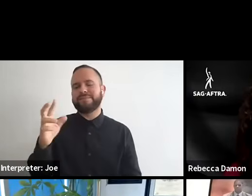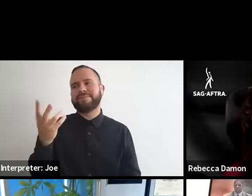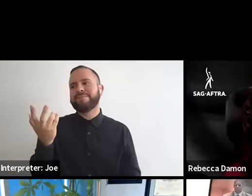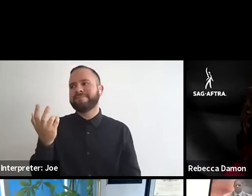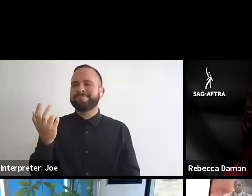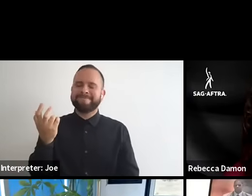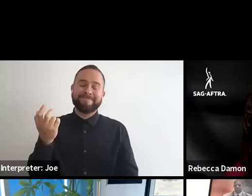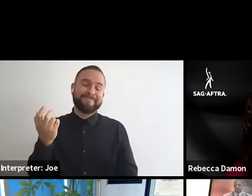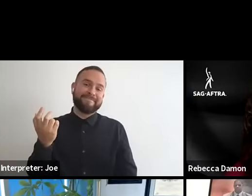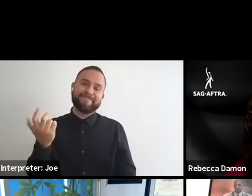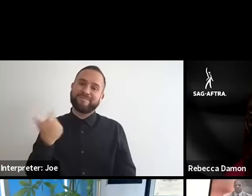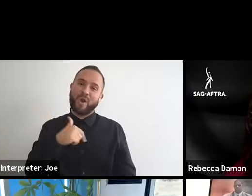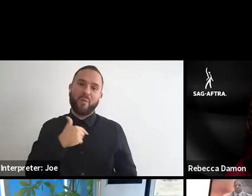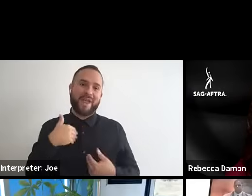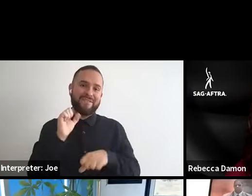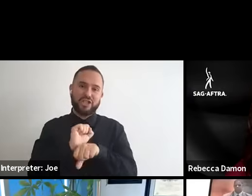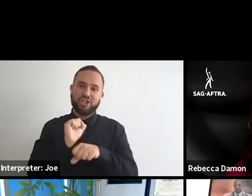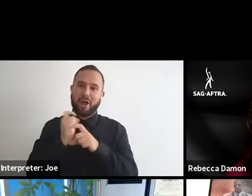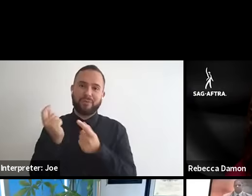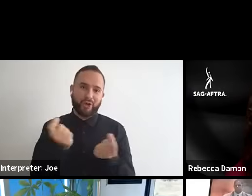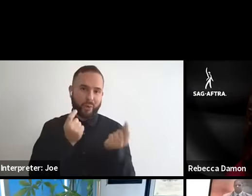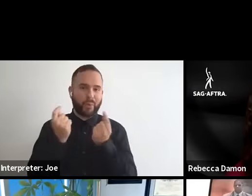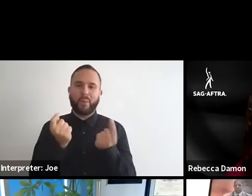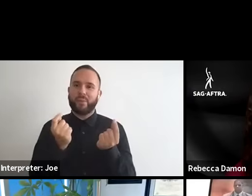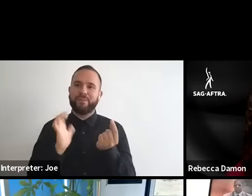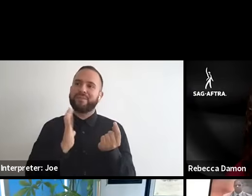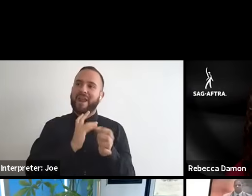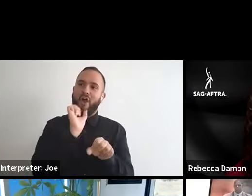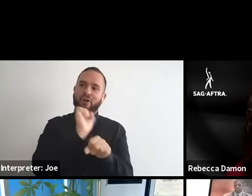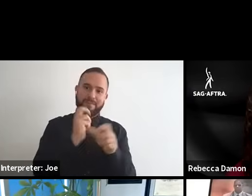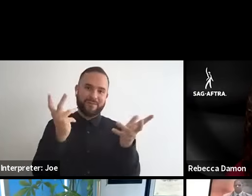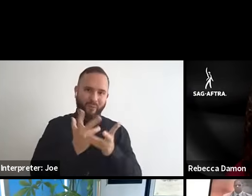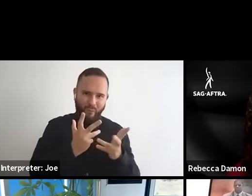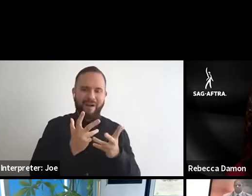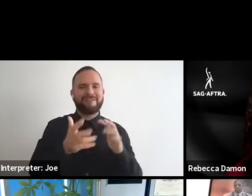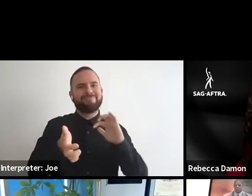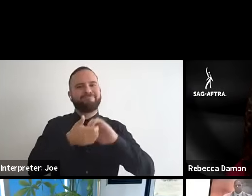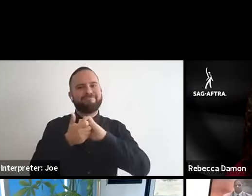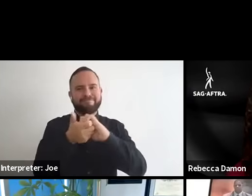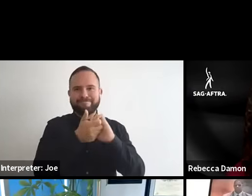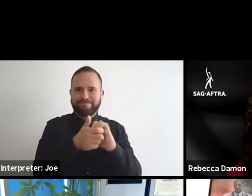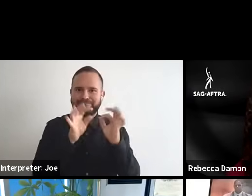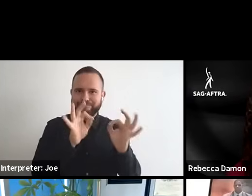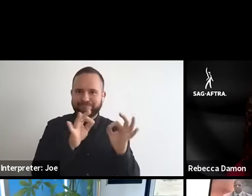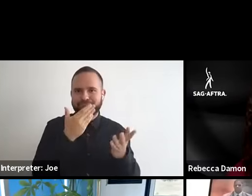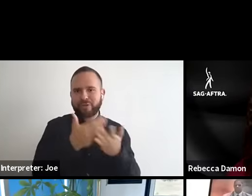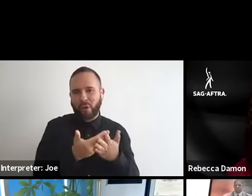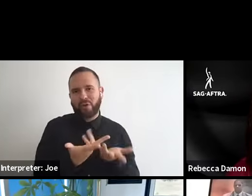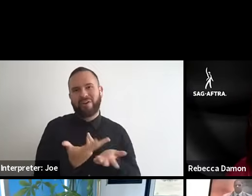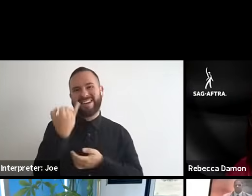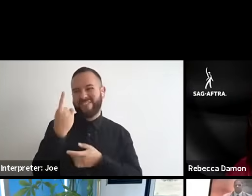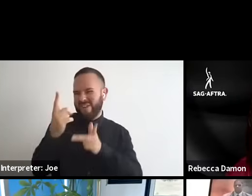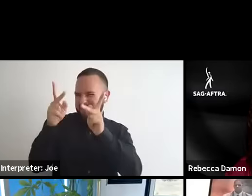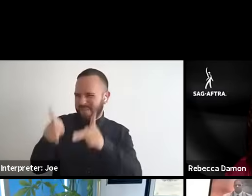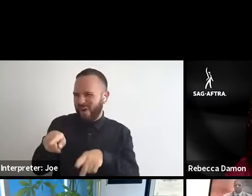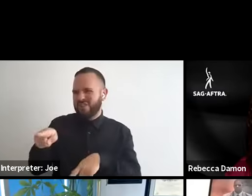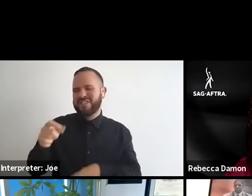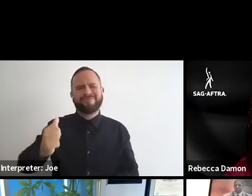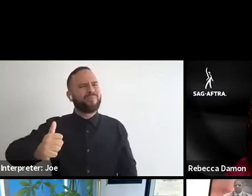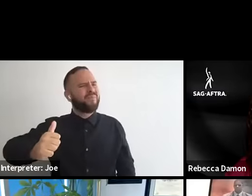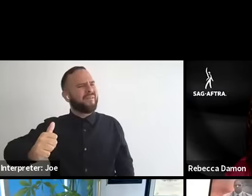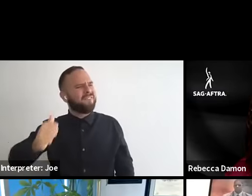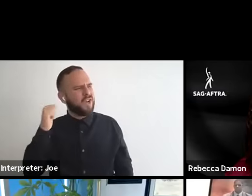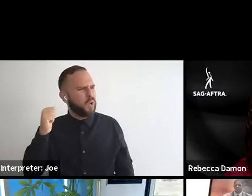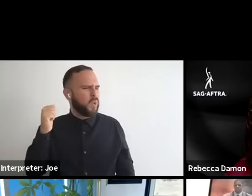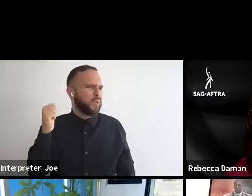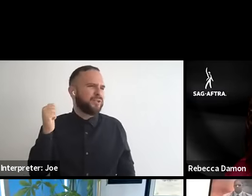We got a job to do. It's our job to work well together. If there's someone who is refusing to give other members